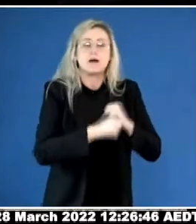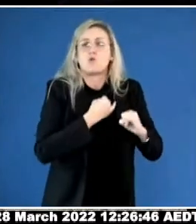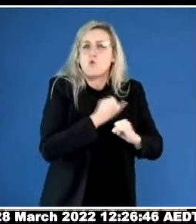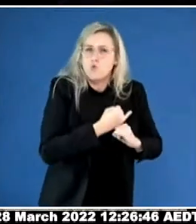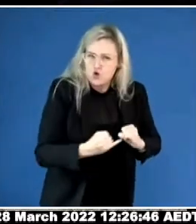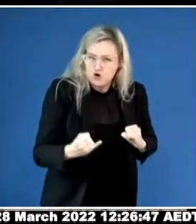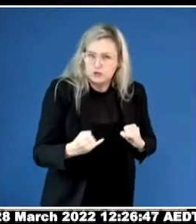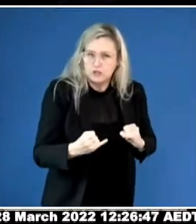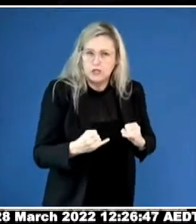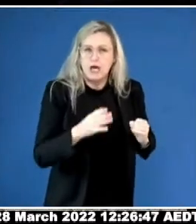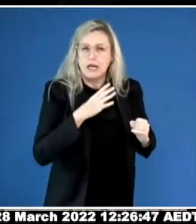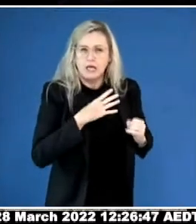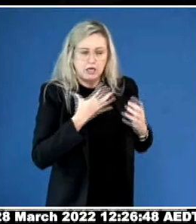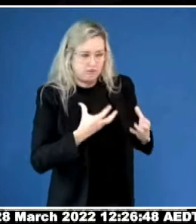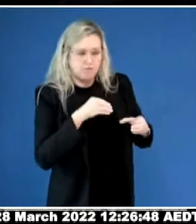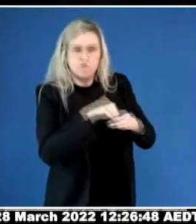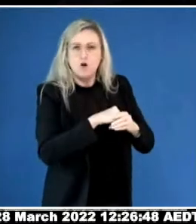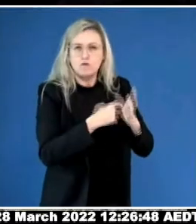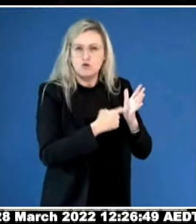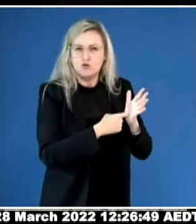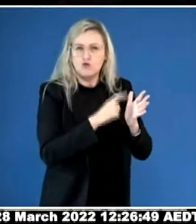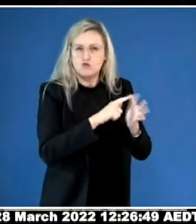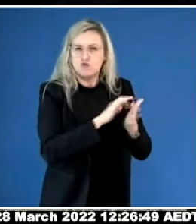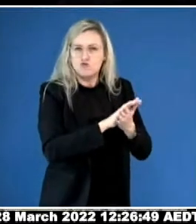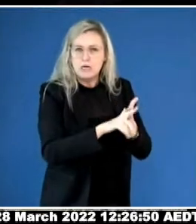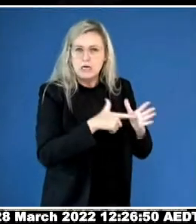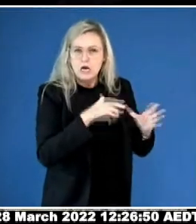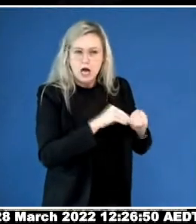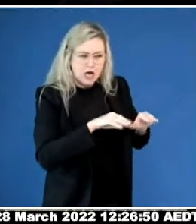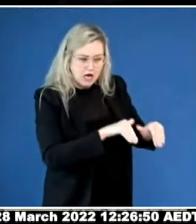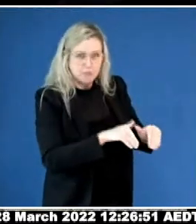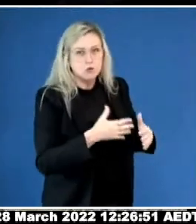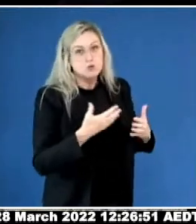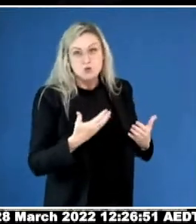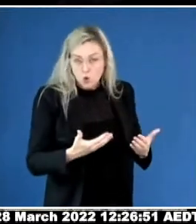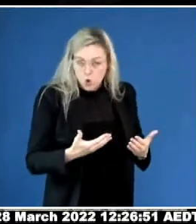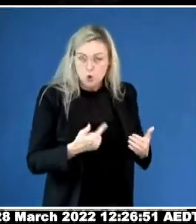So then my reliance on him increased as well in that time.